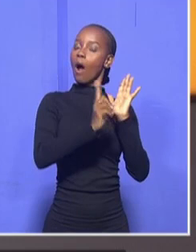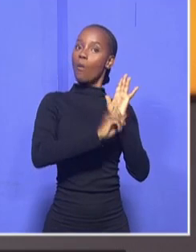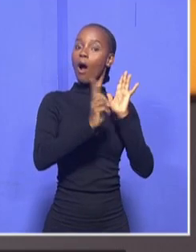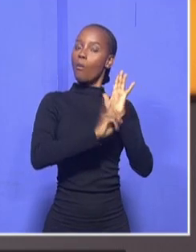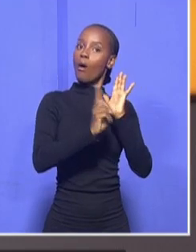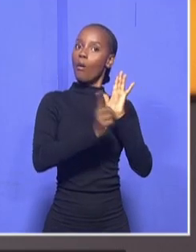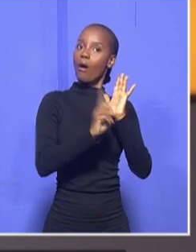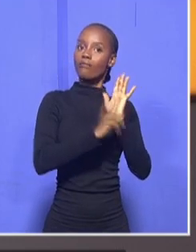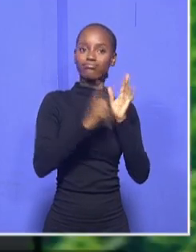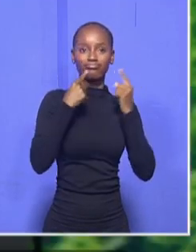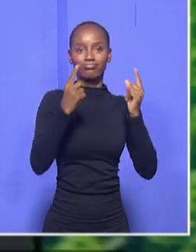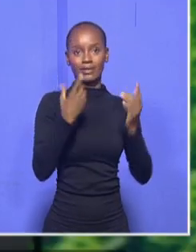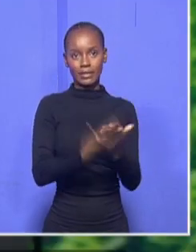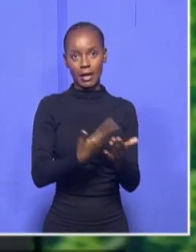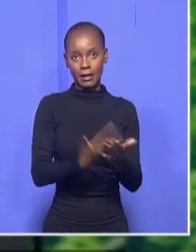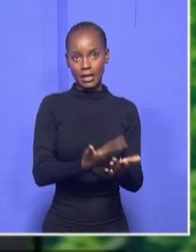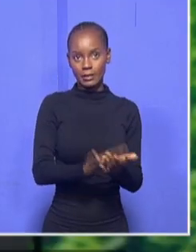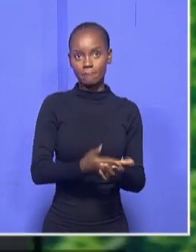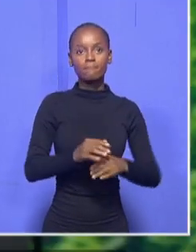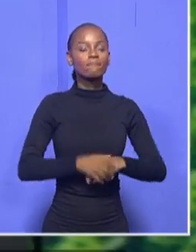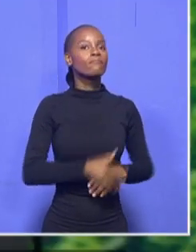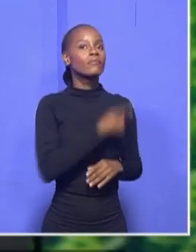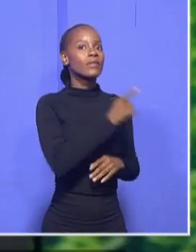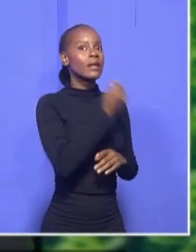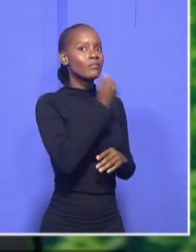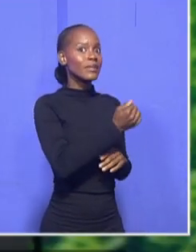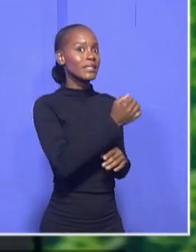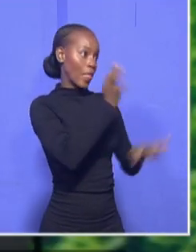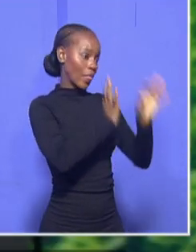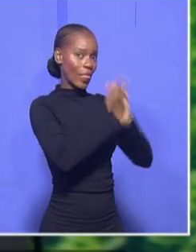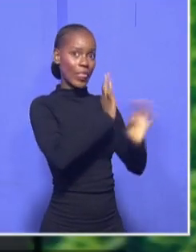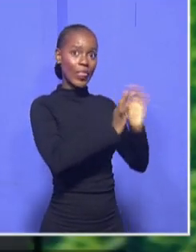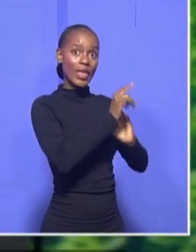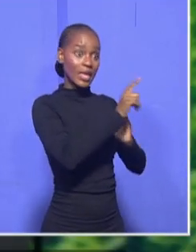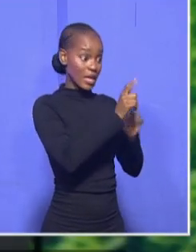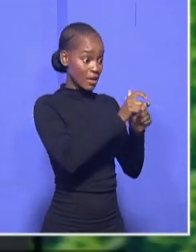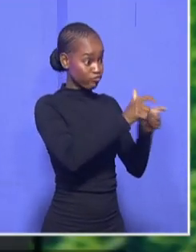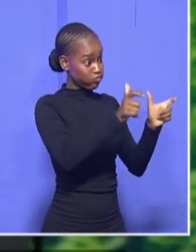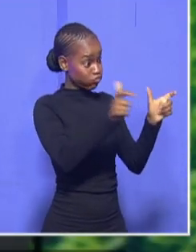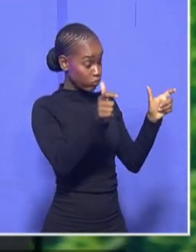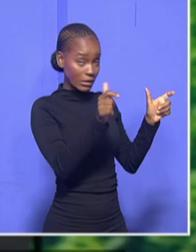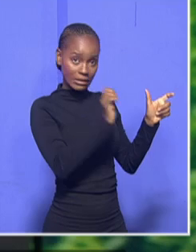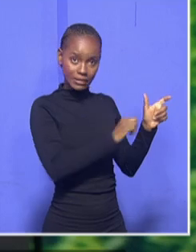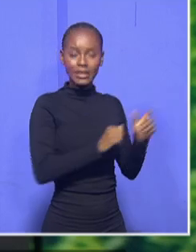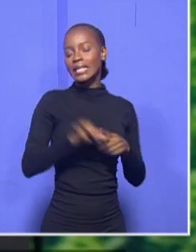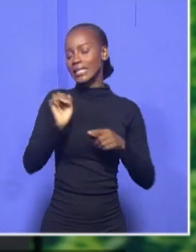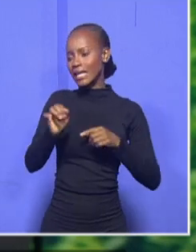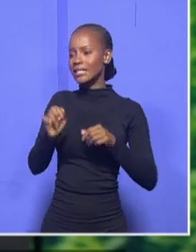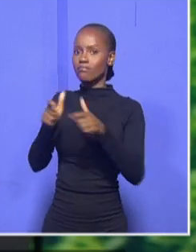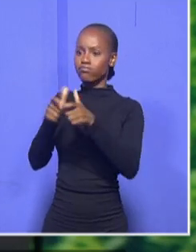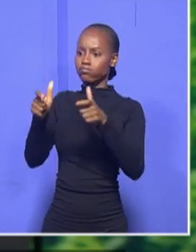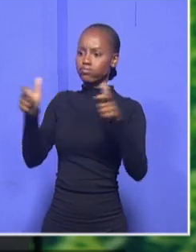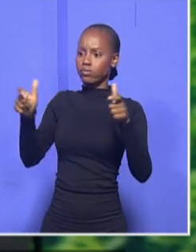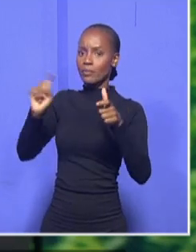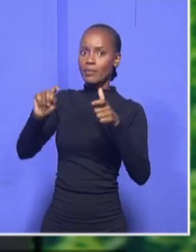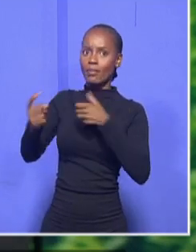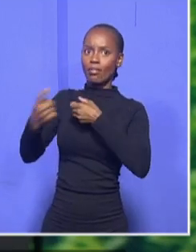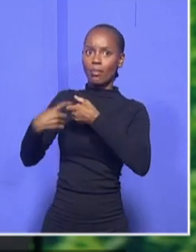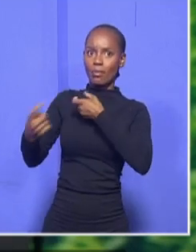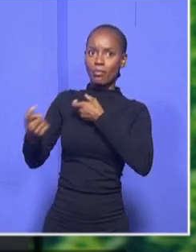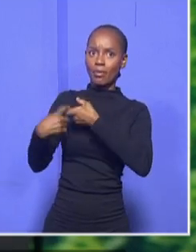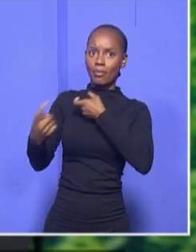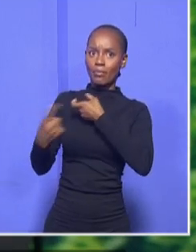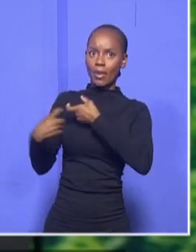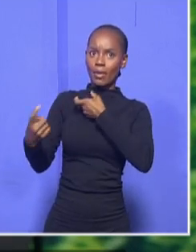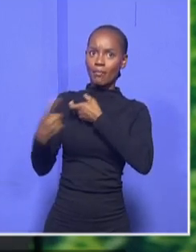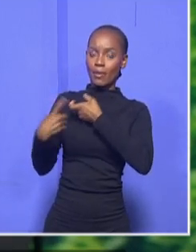are you observing? Massive adoption worldwide. I think massive population growth has put strain on